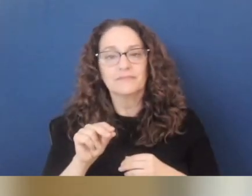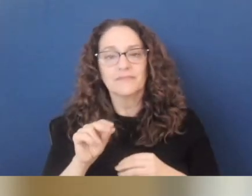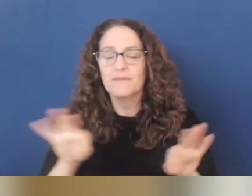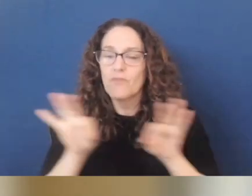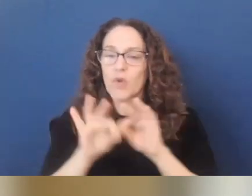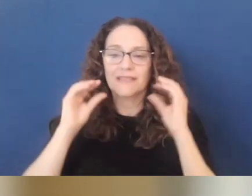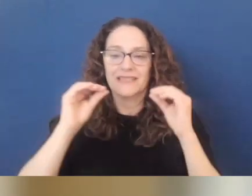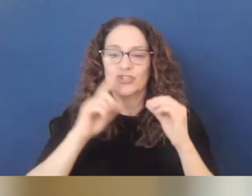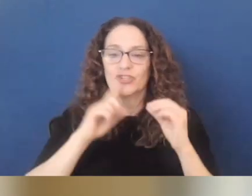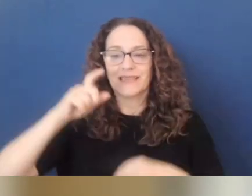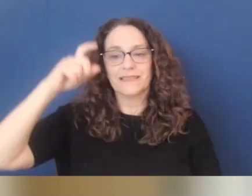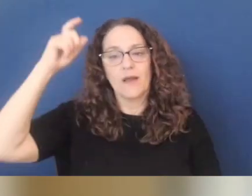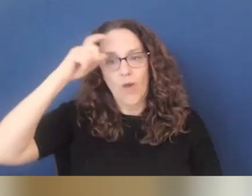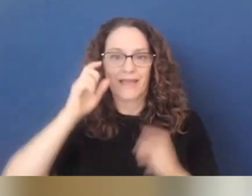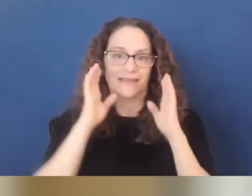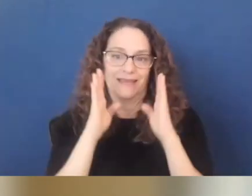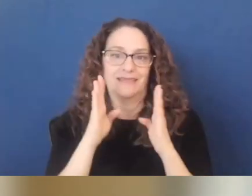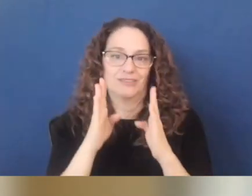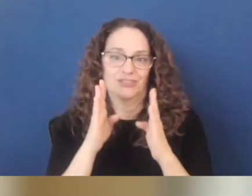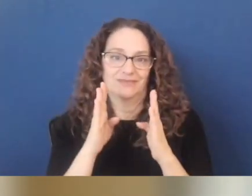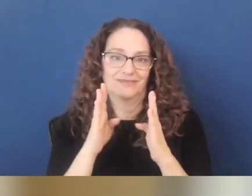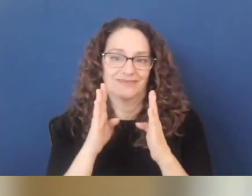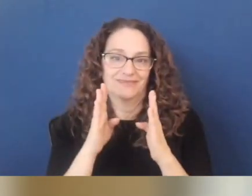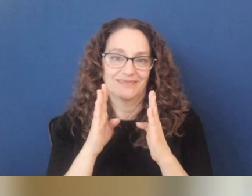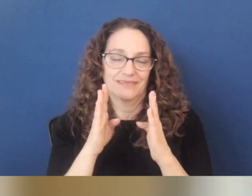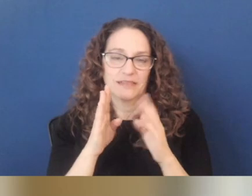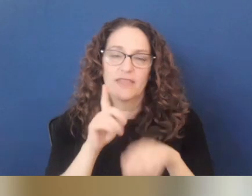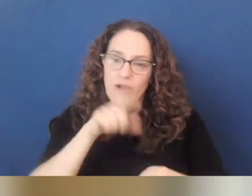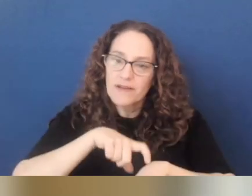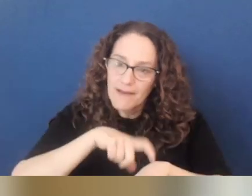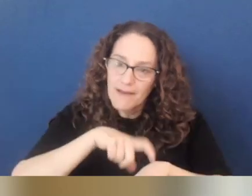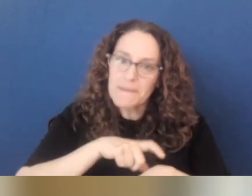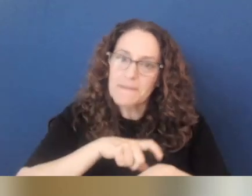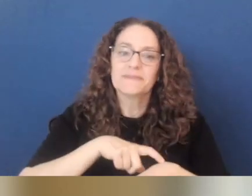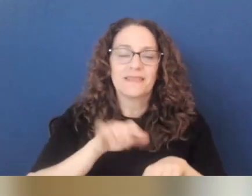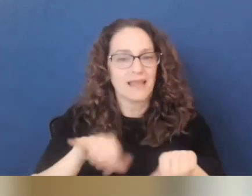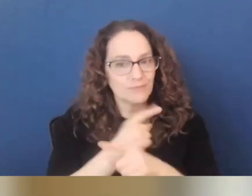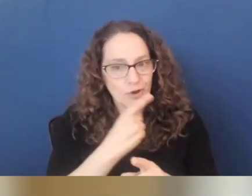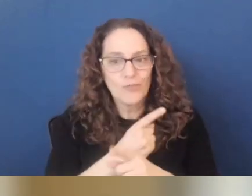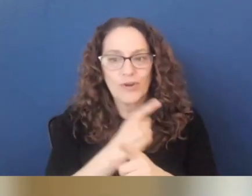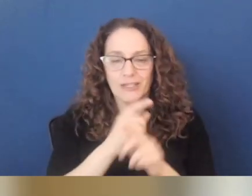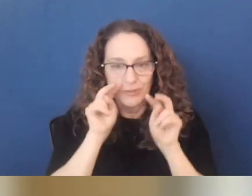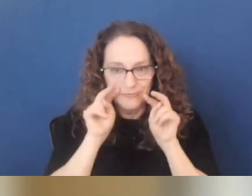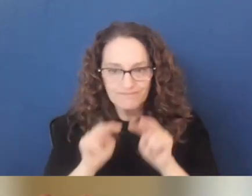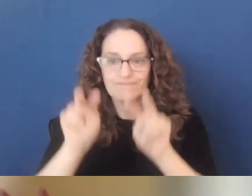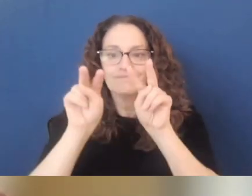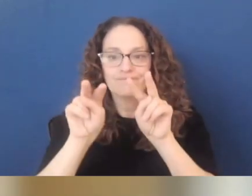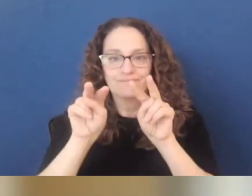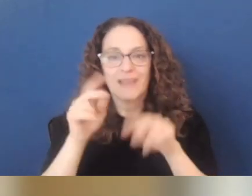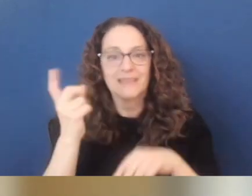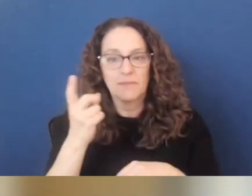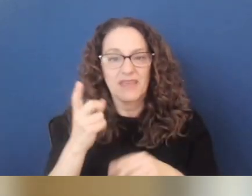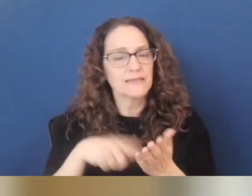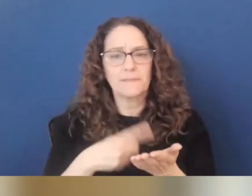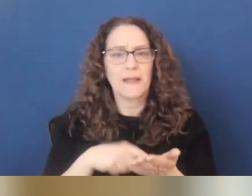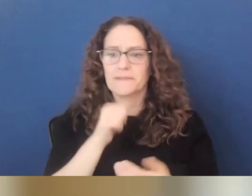helpful in terms of working with grudges or times when we've been betrayed or when things are completely out of our control and they're